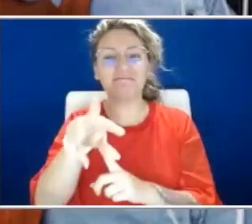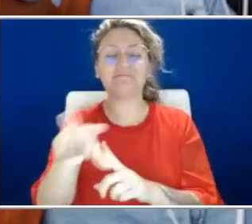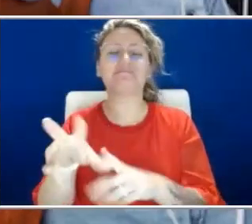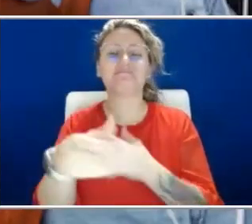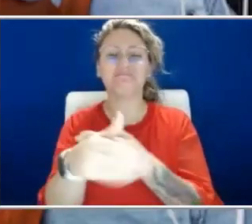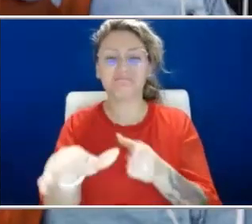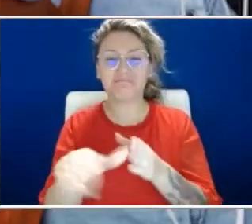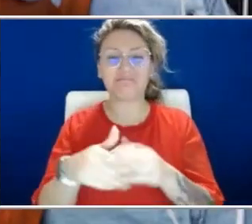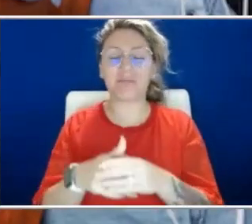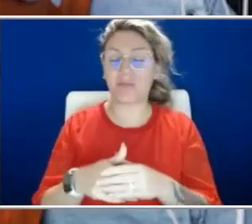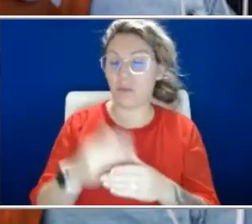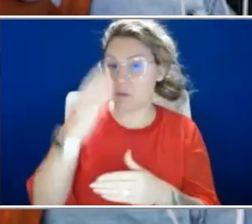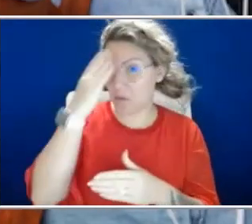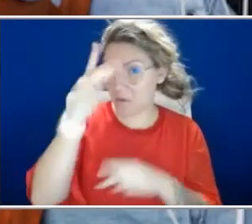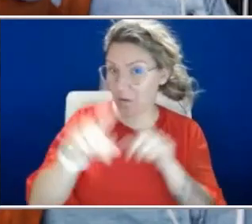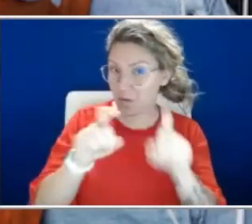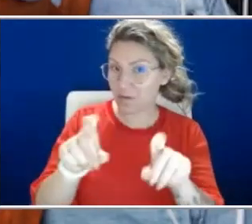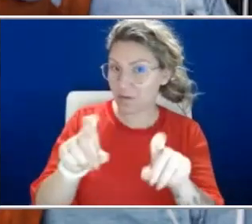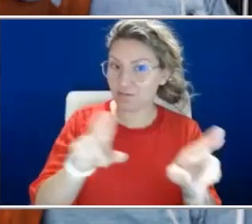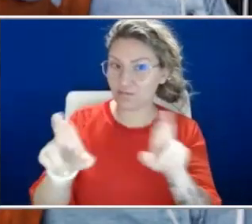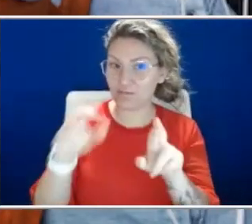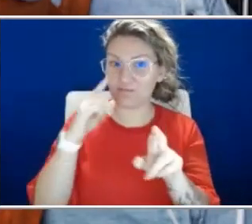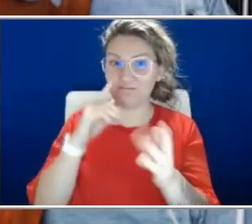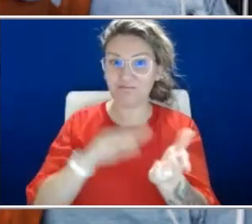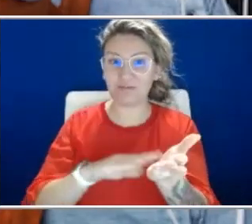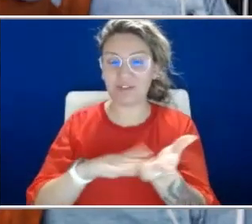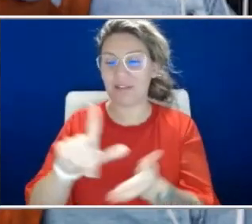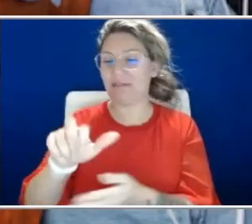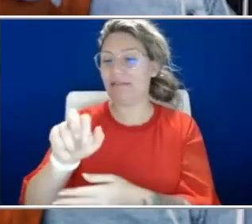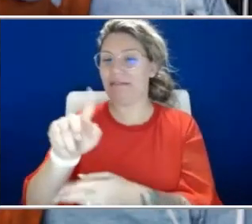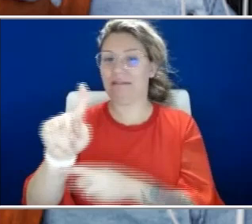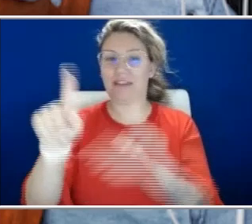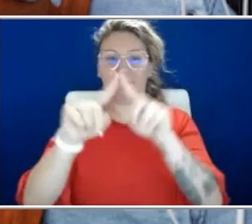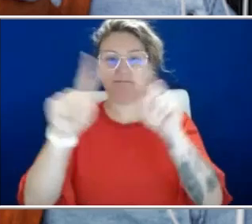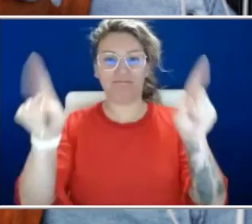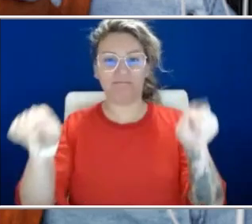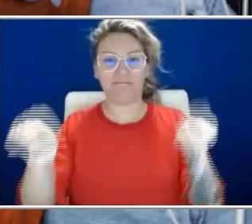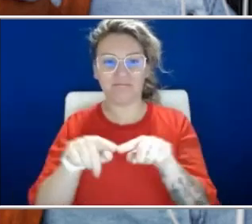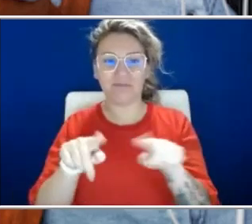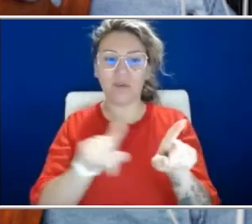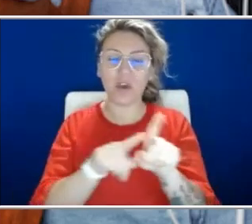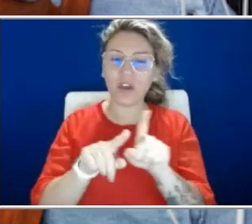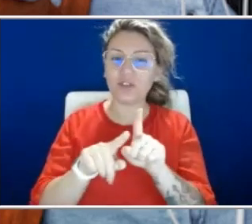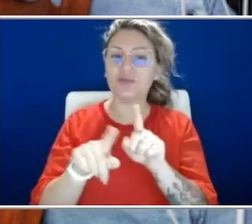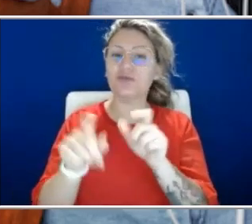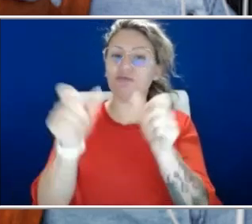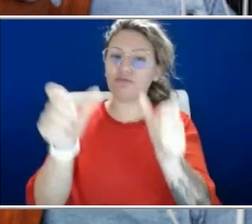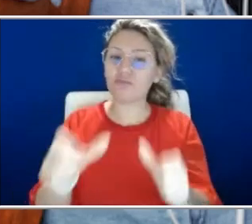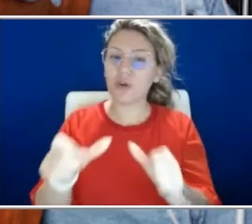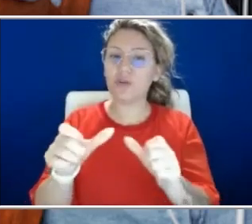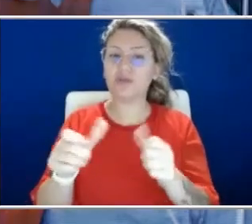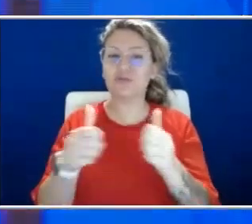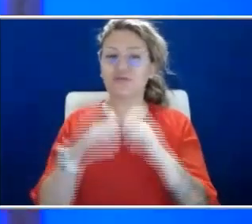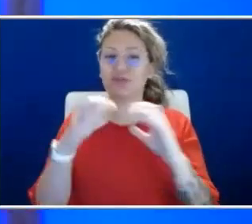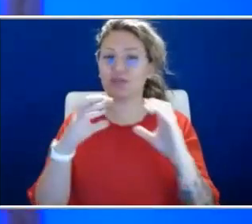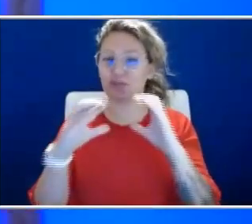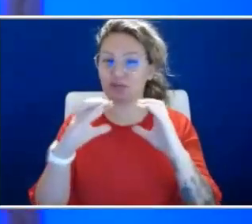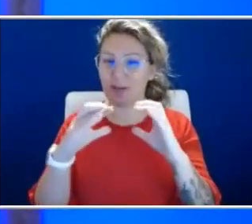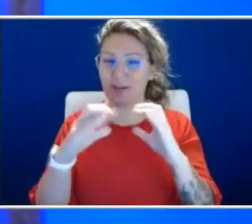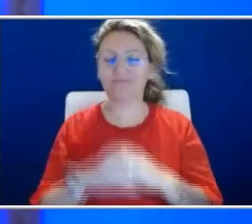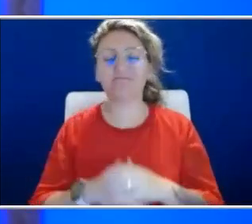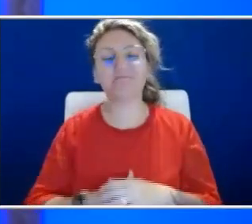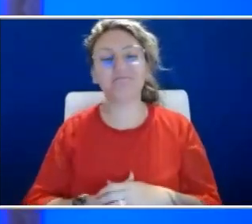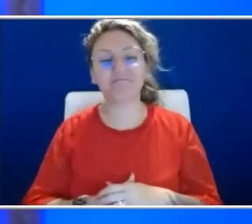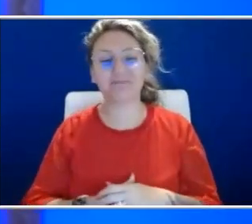to answer them. The links are on your screen, and you can also post your questions in the chat below. Today, we're talking about